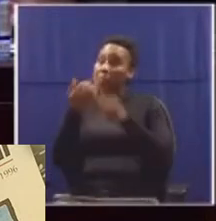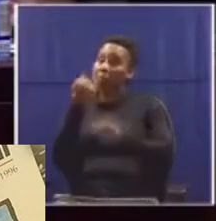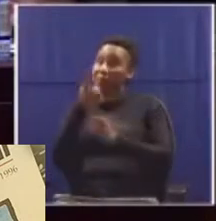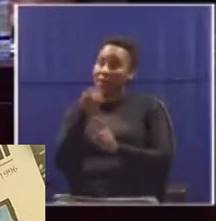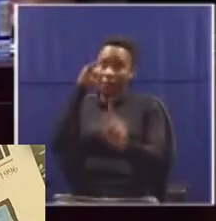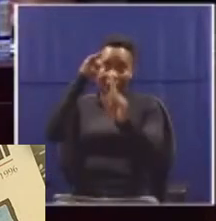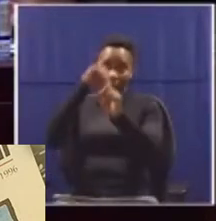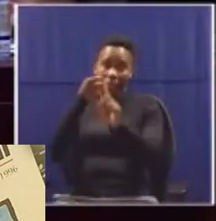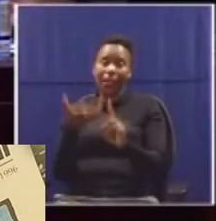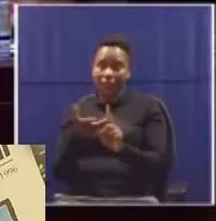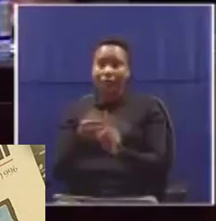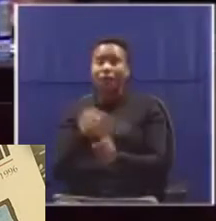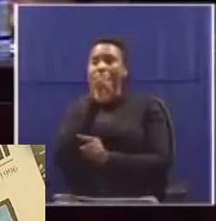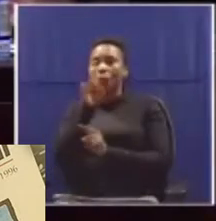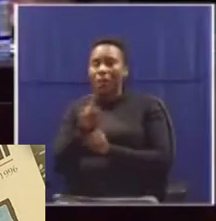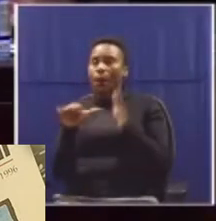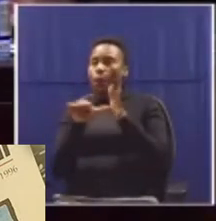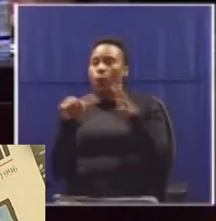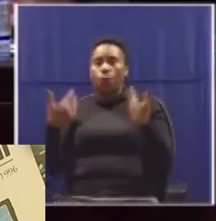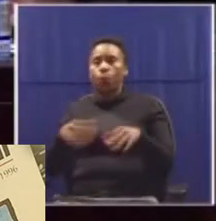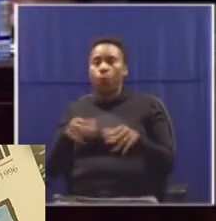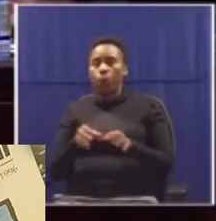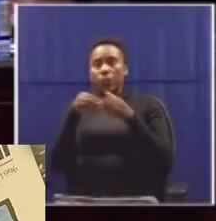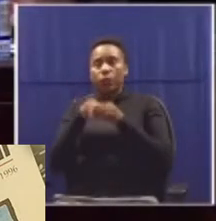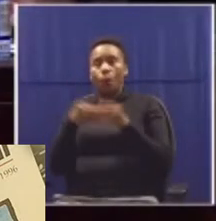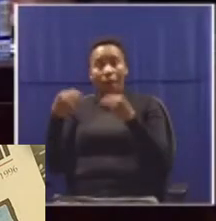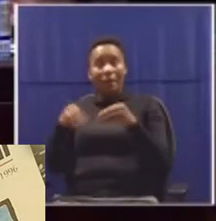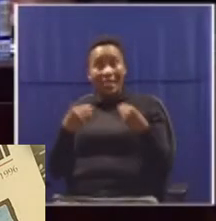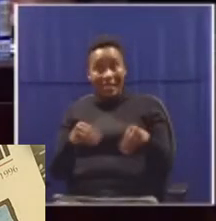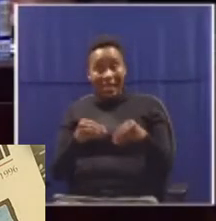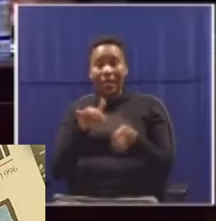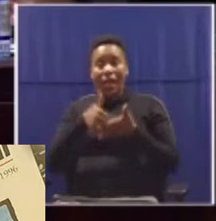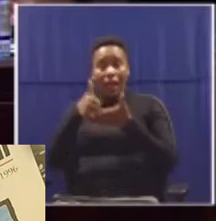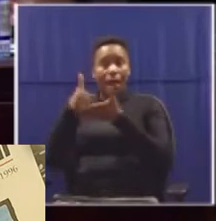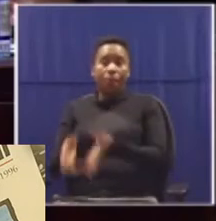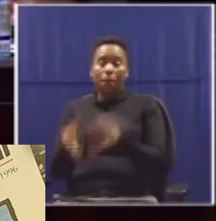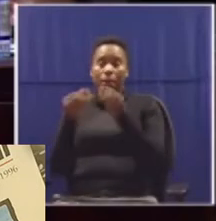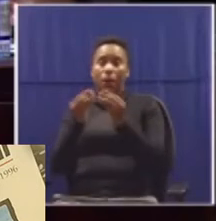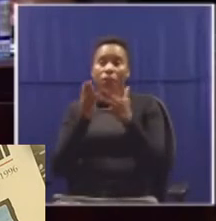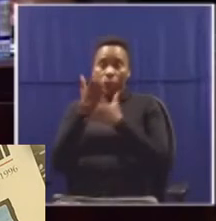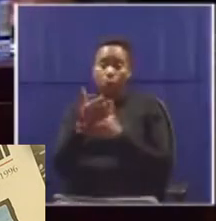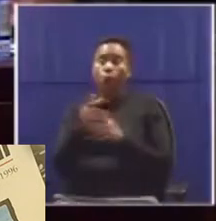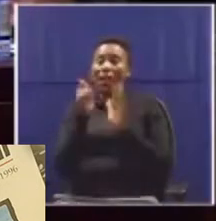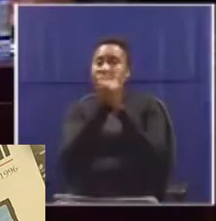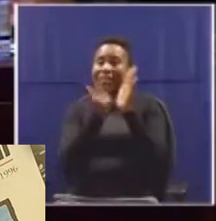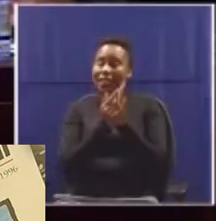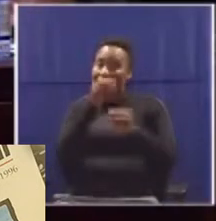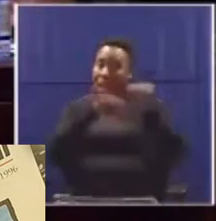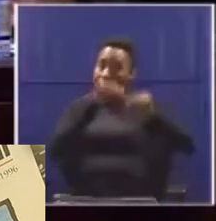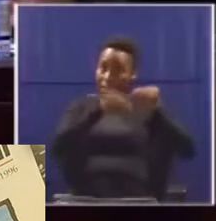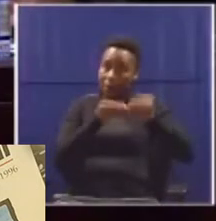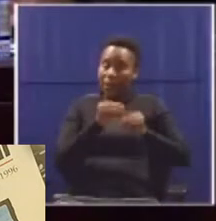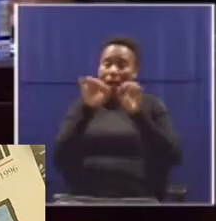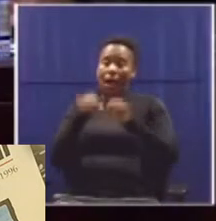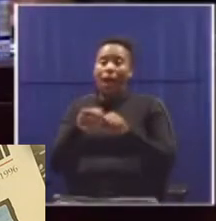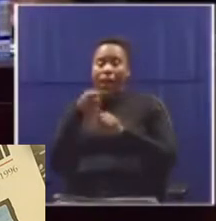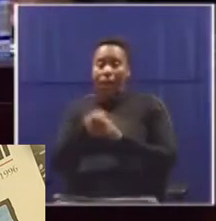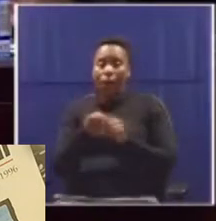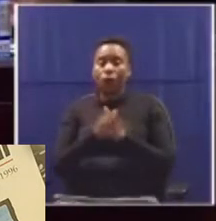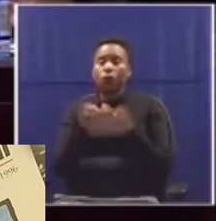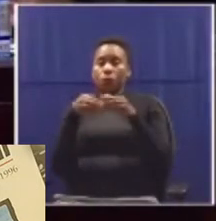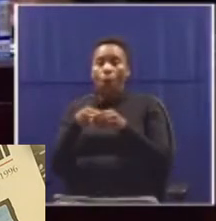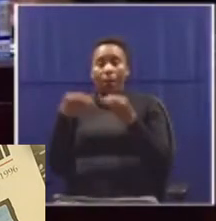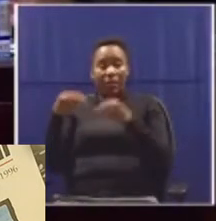therefore it is imperative that small business set up be assisted through legislation Amendment which allows for creation small business